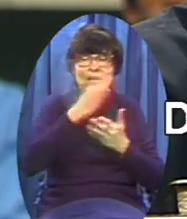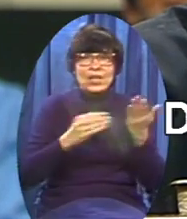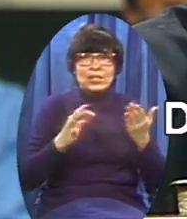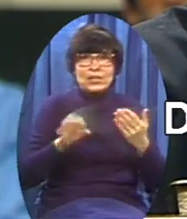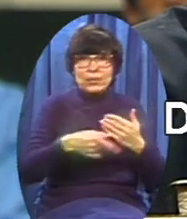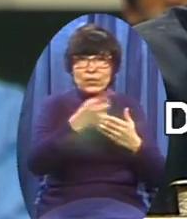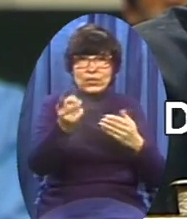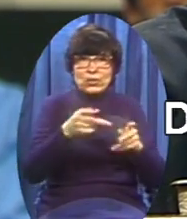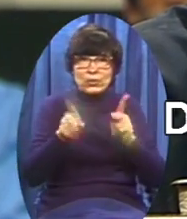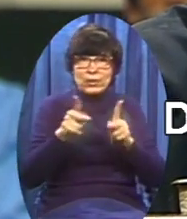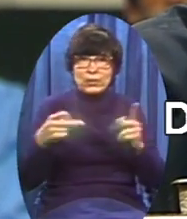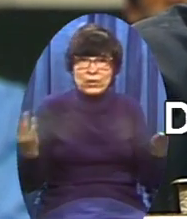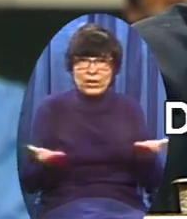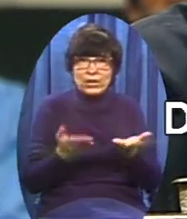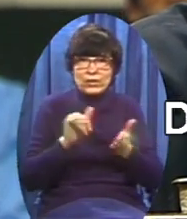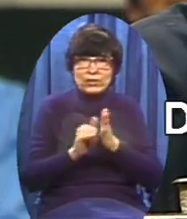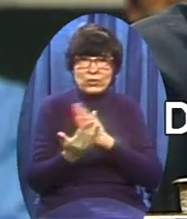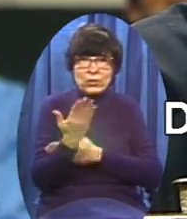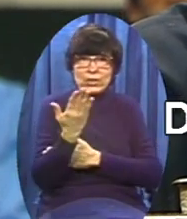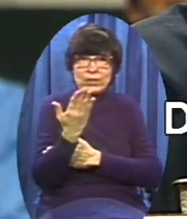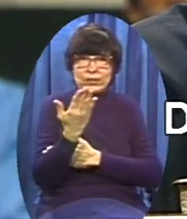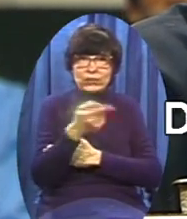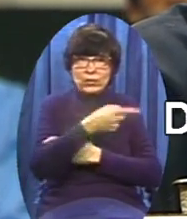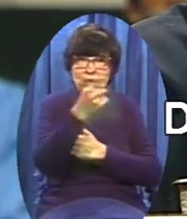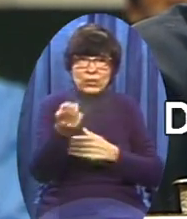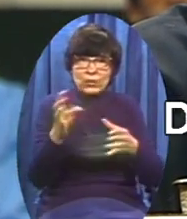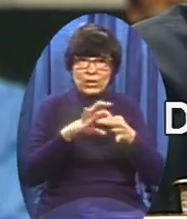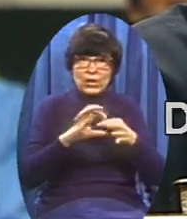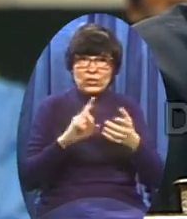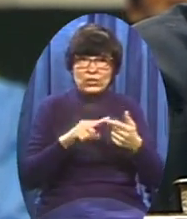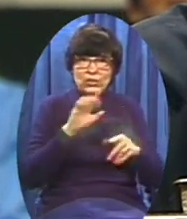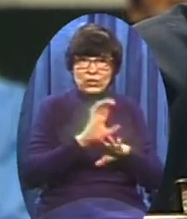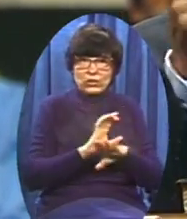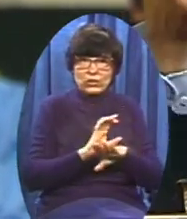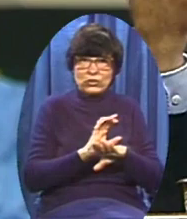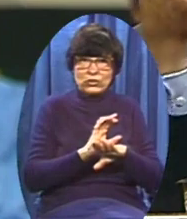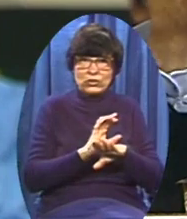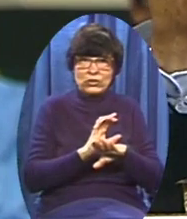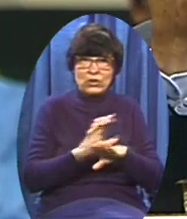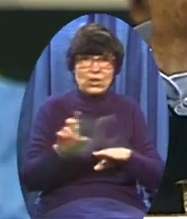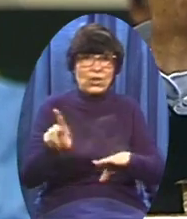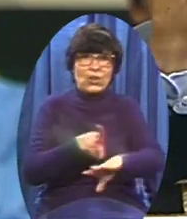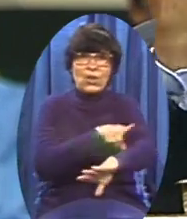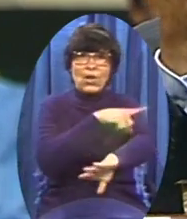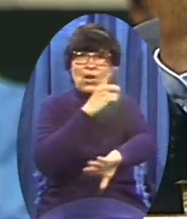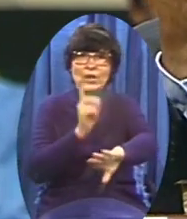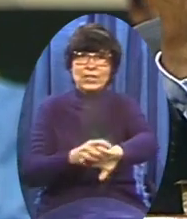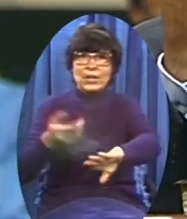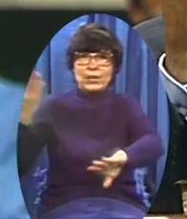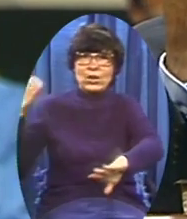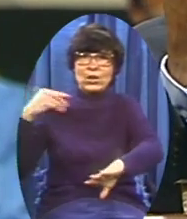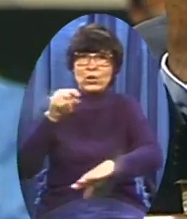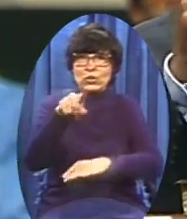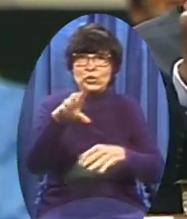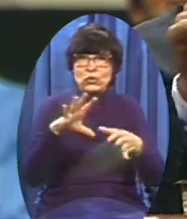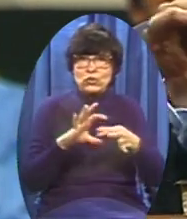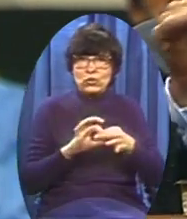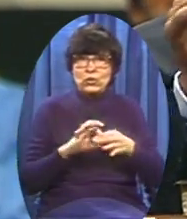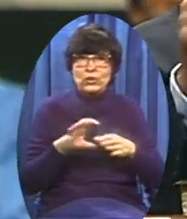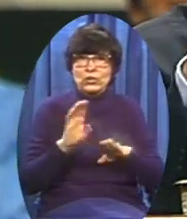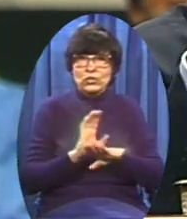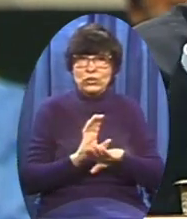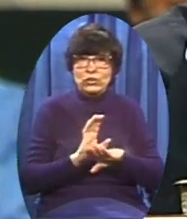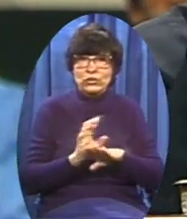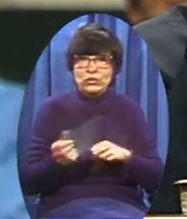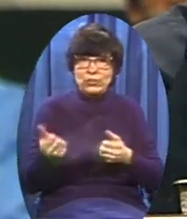this morning. You belong to the church. Way back under somewhere, you joined a church. You were baptized just like I